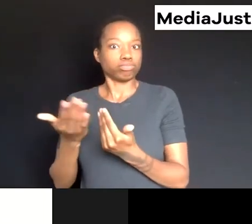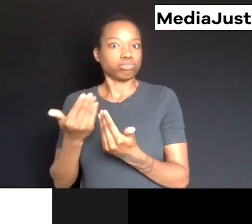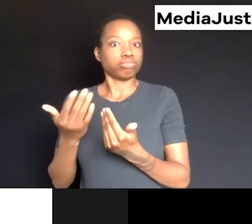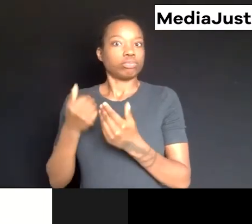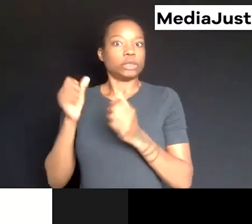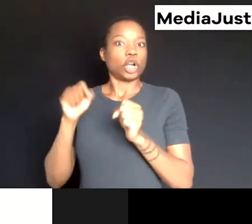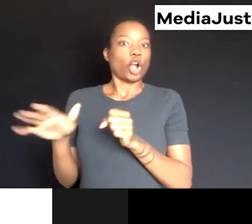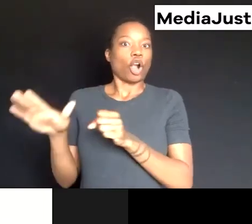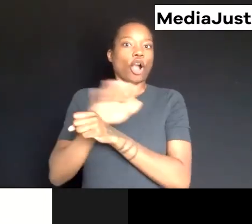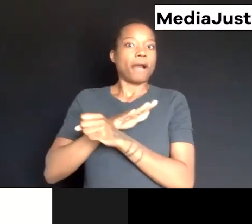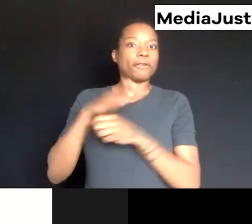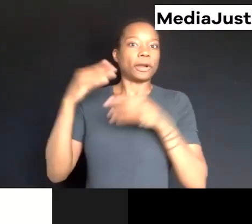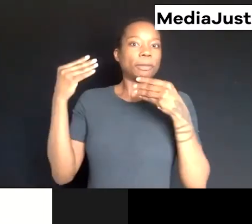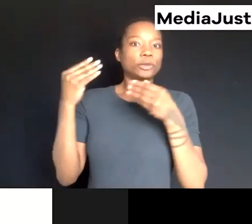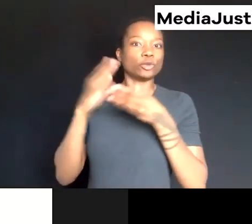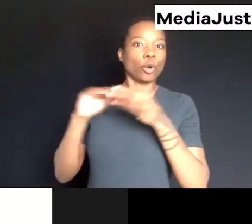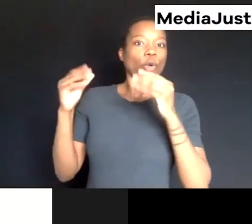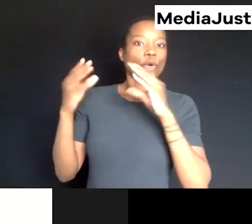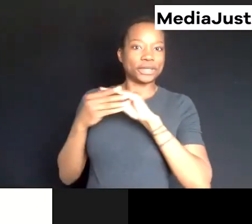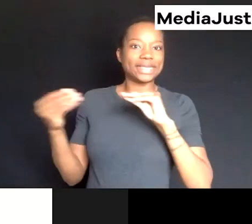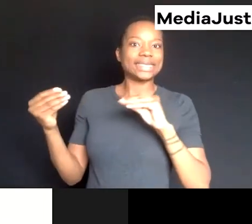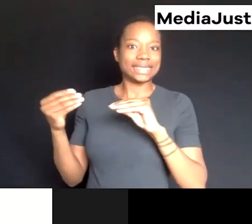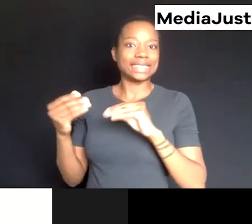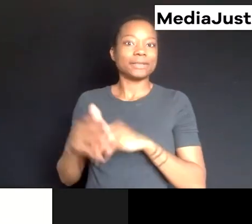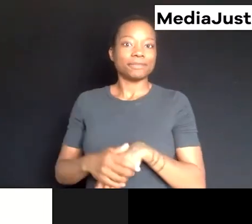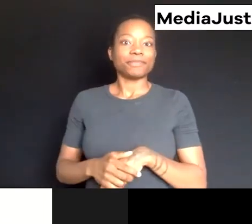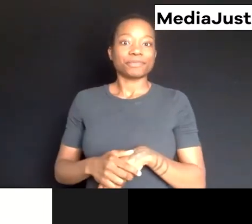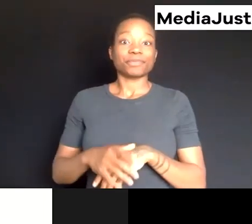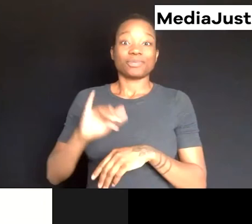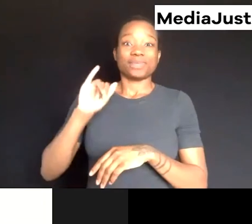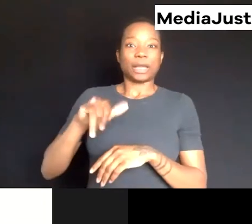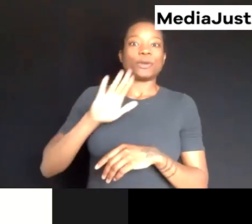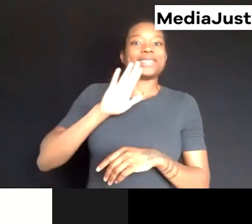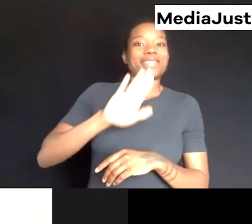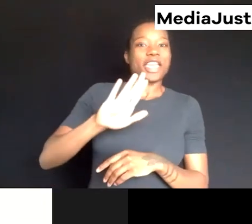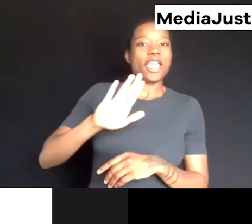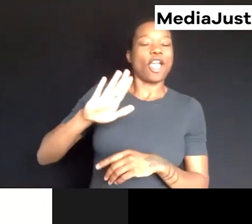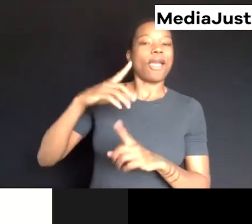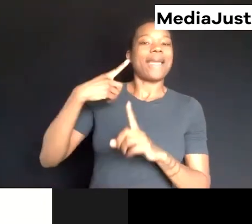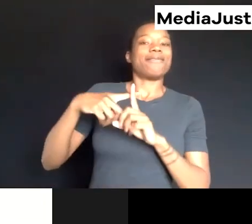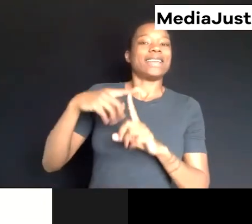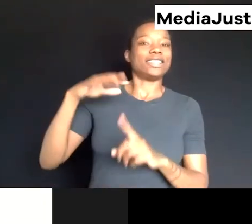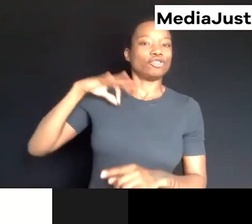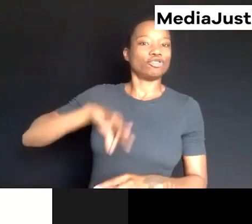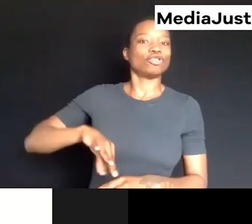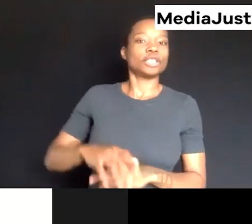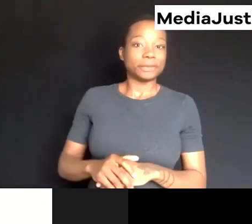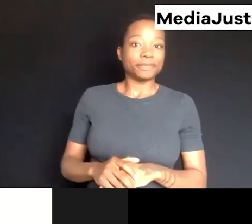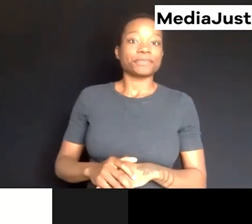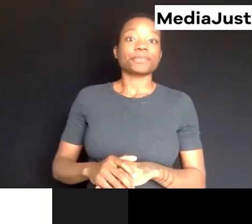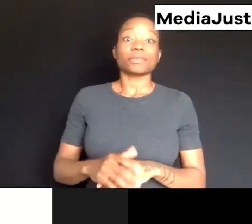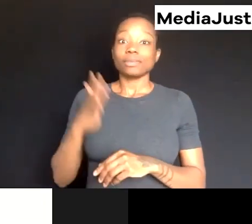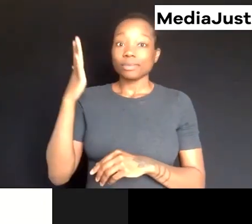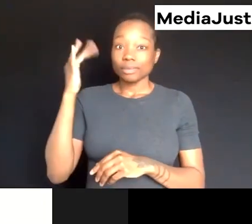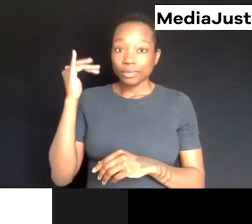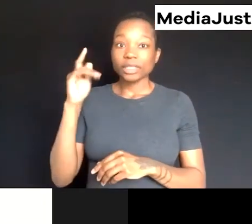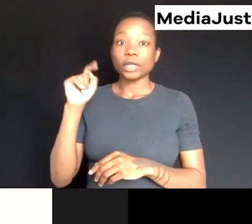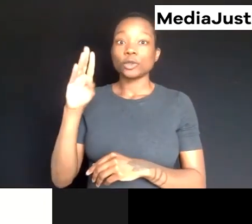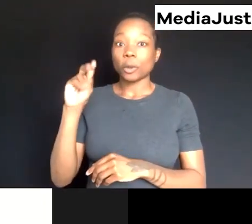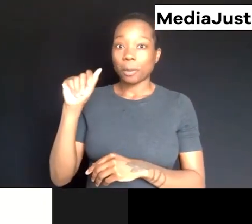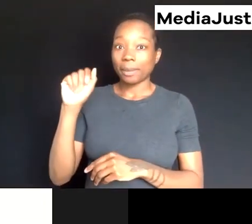tobacco represented big money. You know, and media companies actually took the same approach with politicians that they